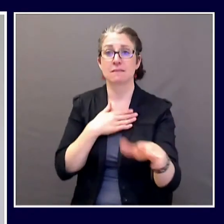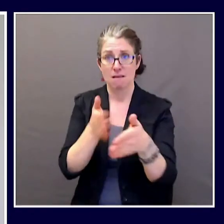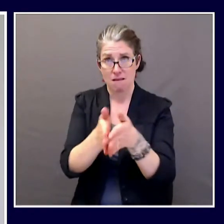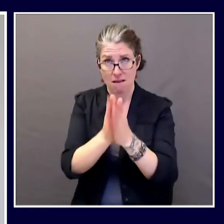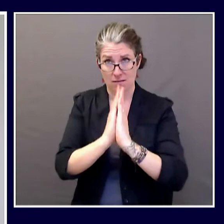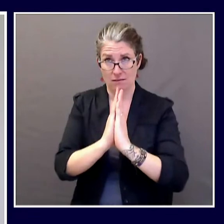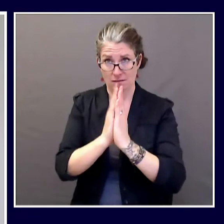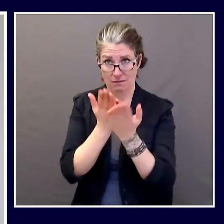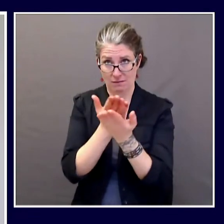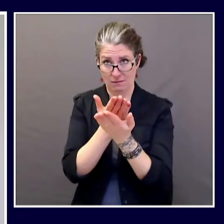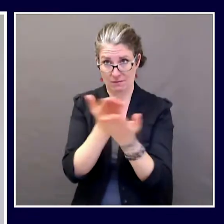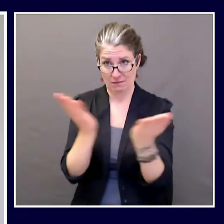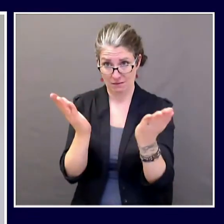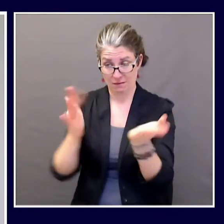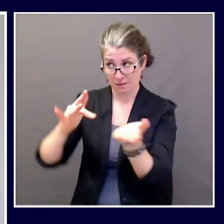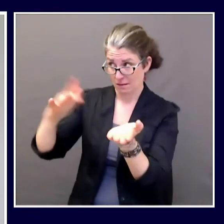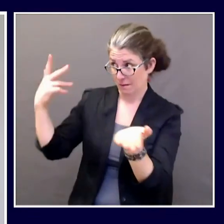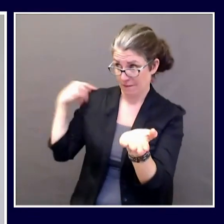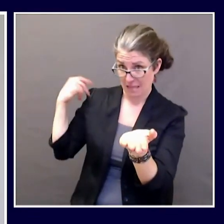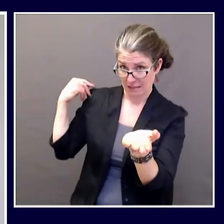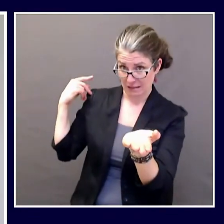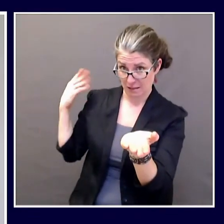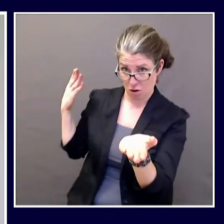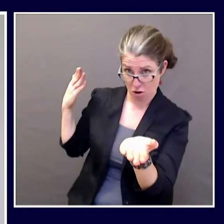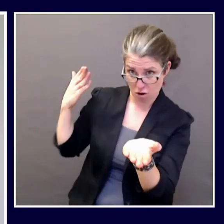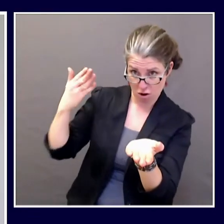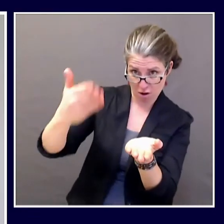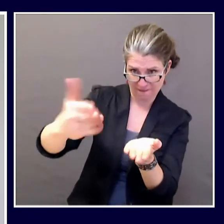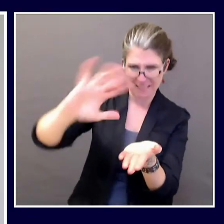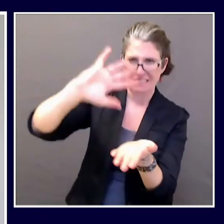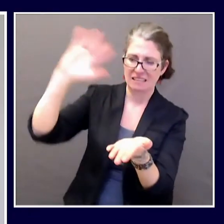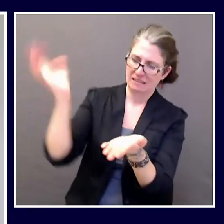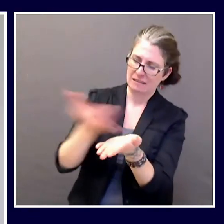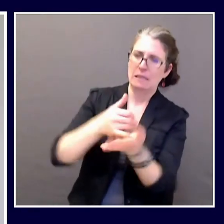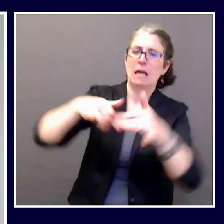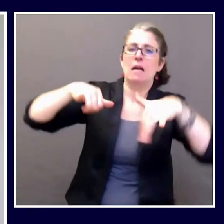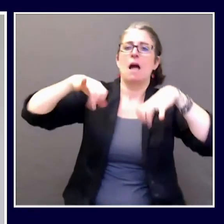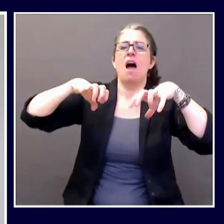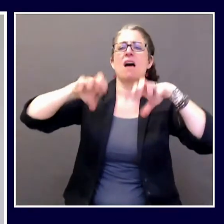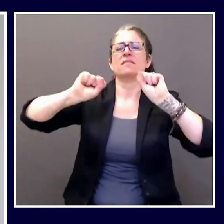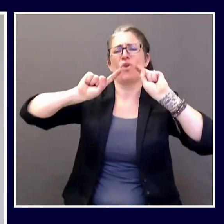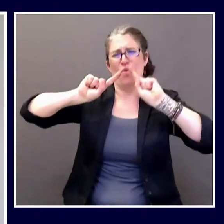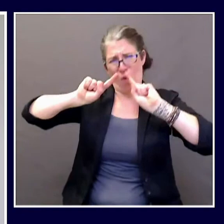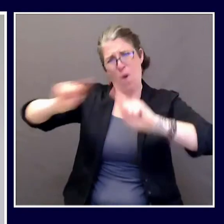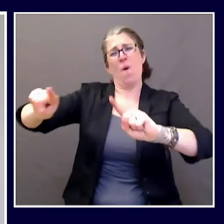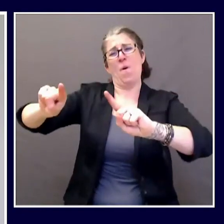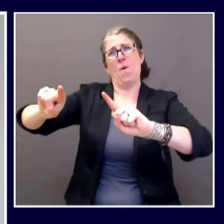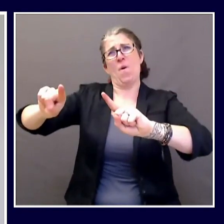that is the pathway that we will stay on to keep us back to that path toward normalcy.